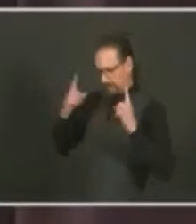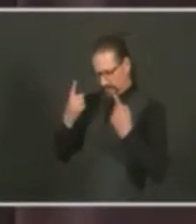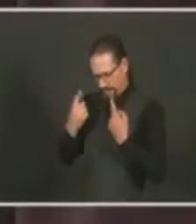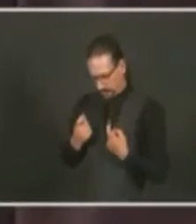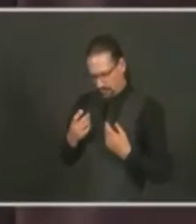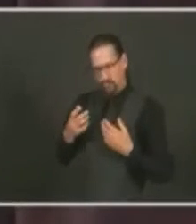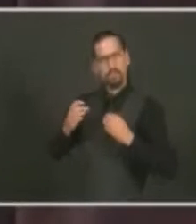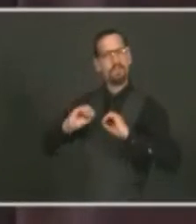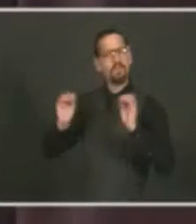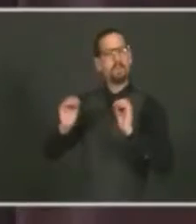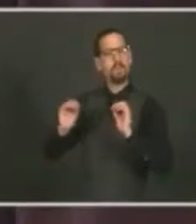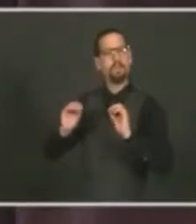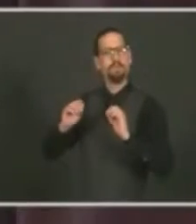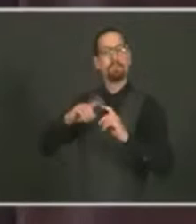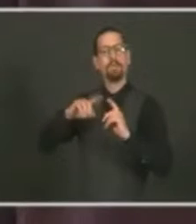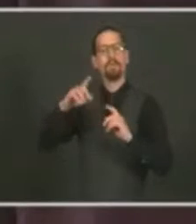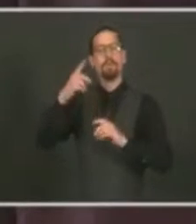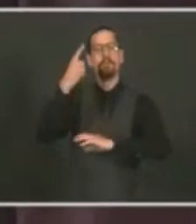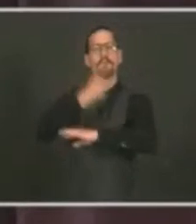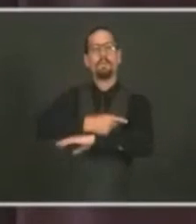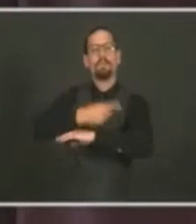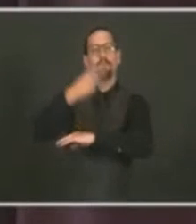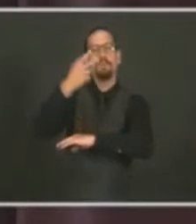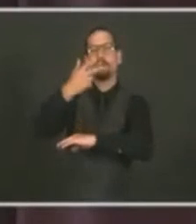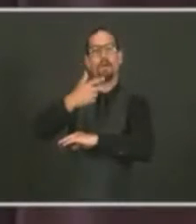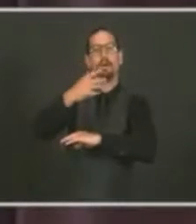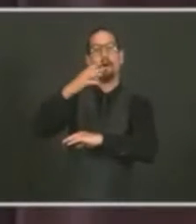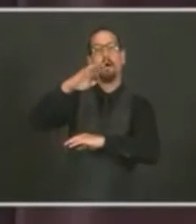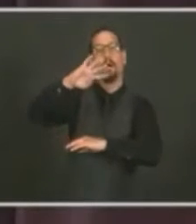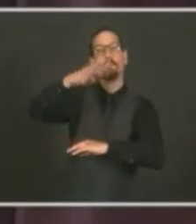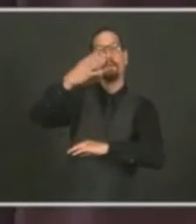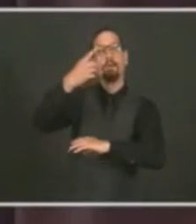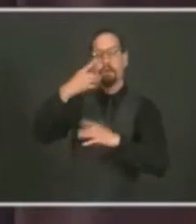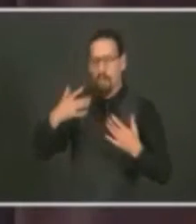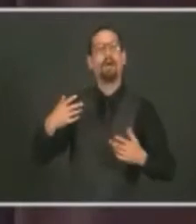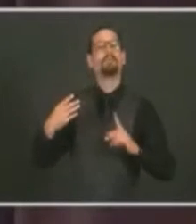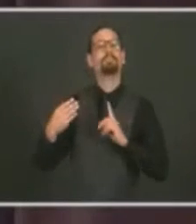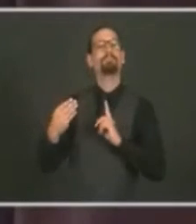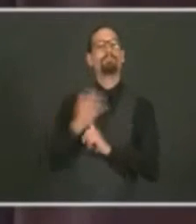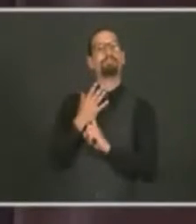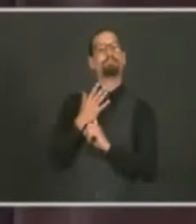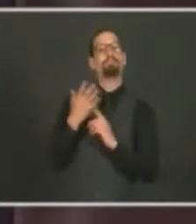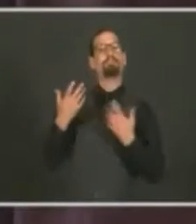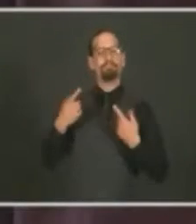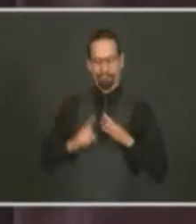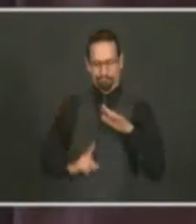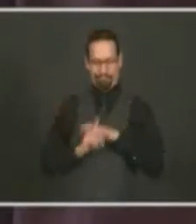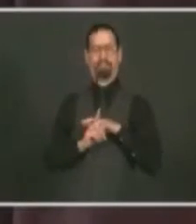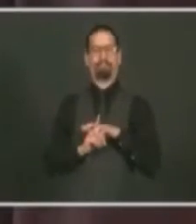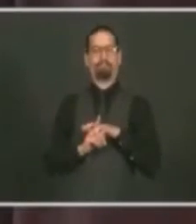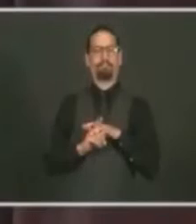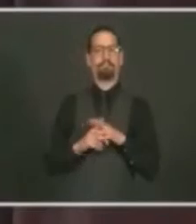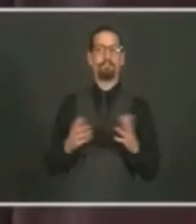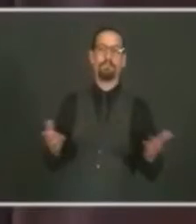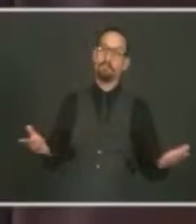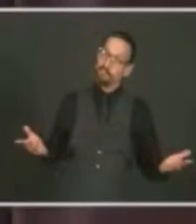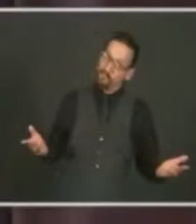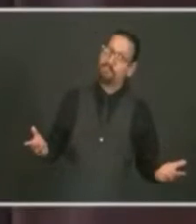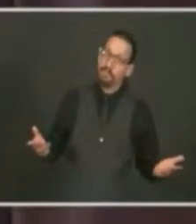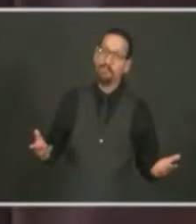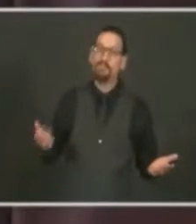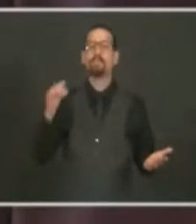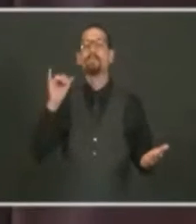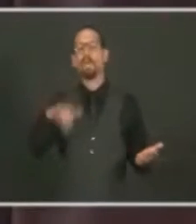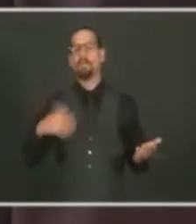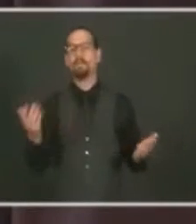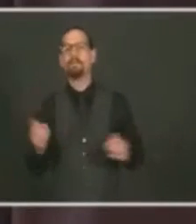the strict quarantine rules is really the only way to prevent outbreaks and keep schools open. By and large, you're doing a great job. Everyone's doing a great